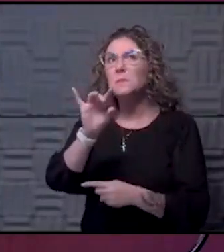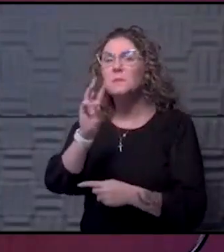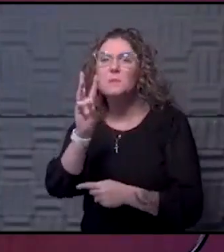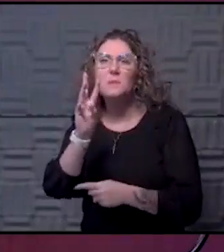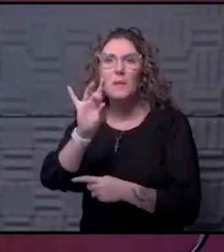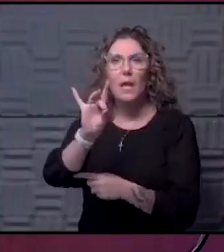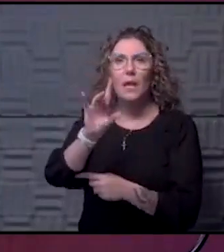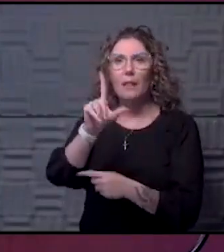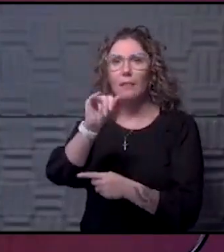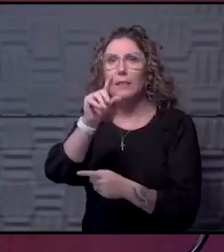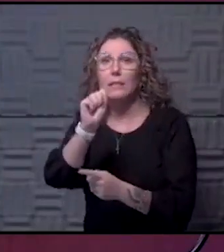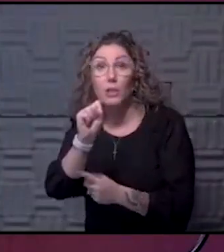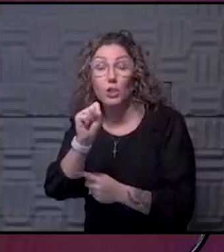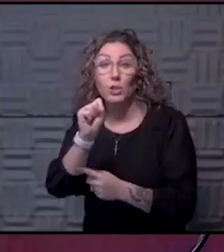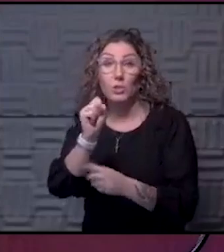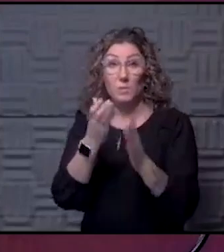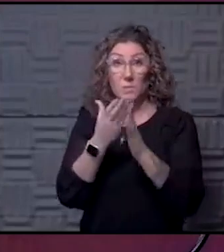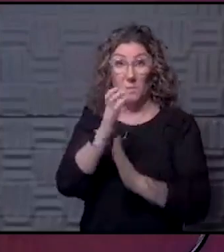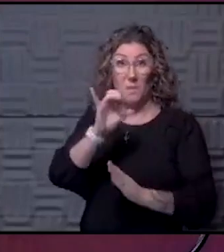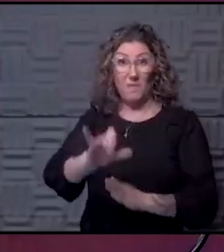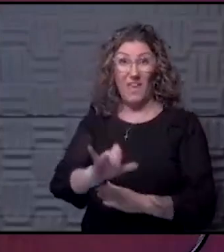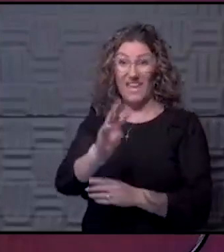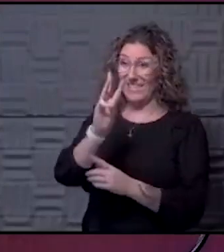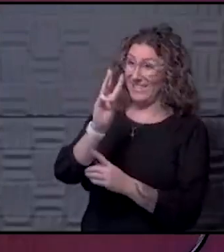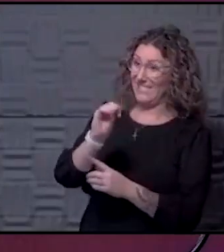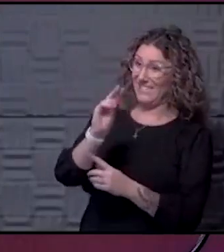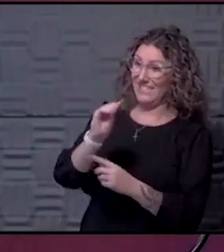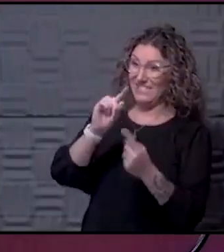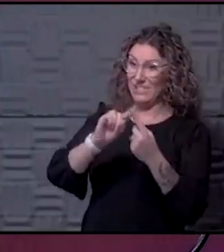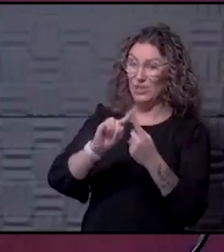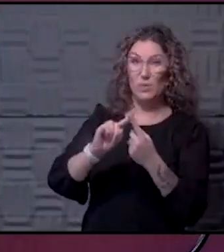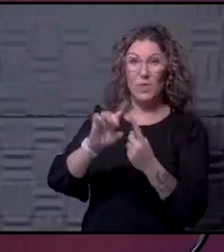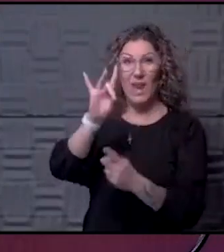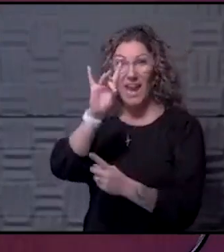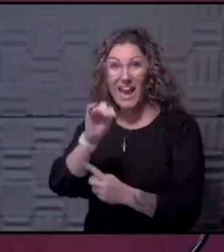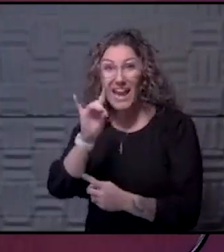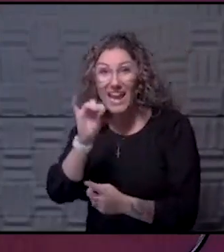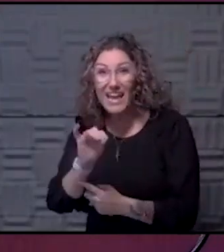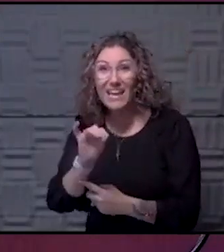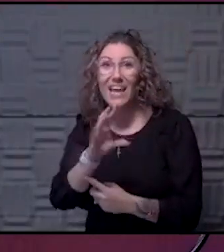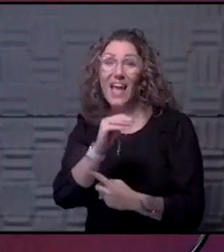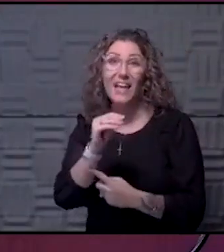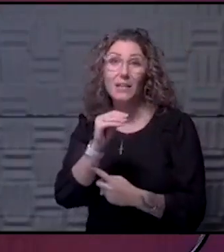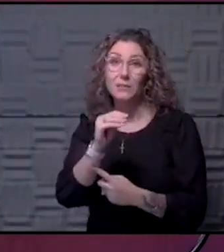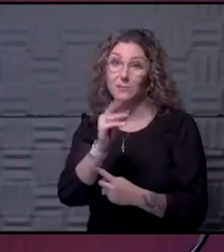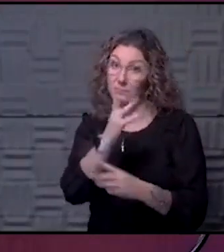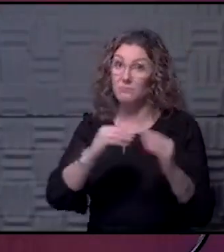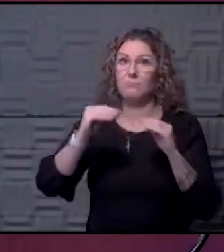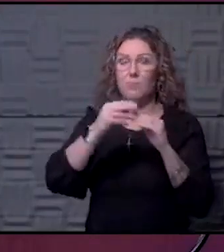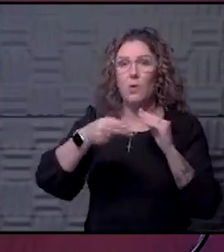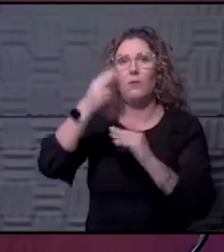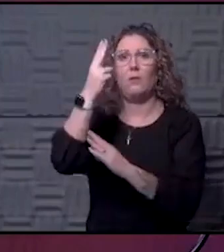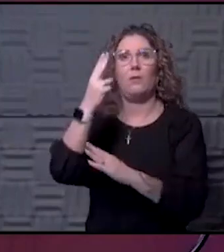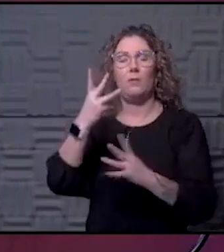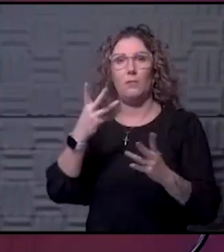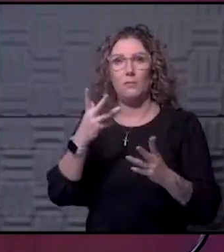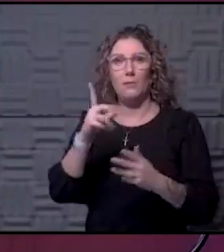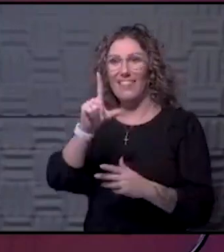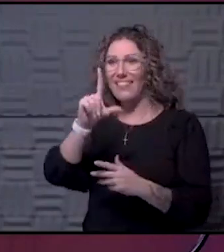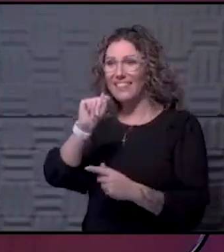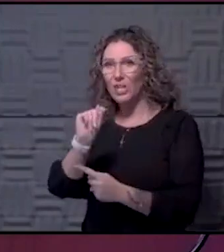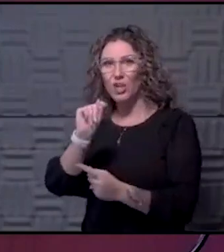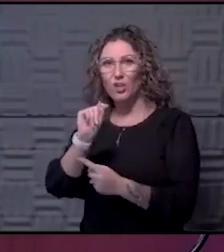of what we are running through this heated high flow is 60 to 80 and even beyond liters